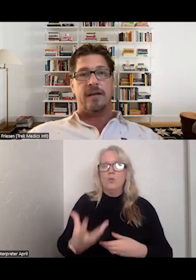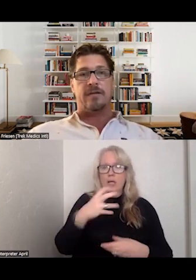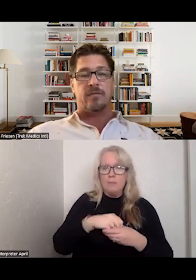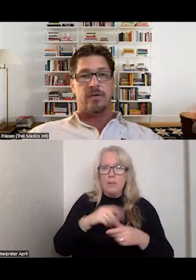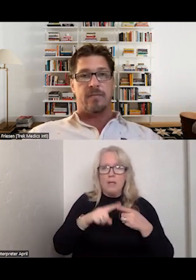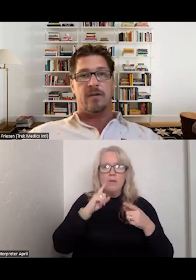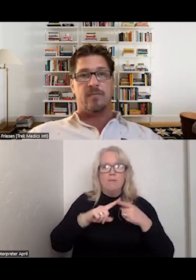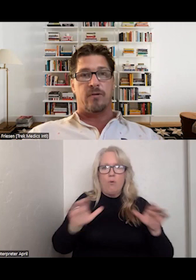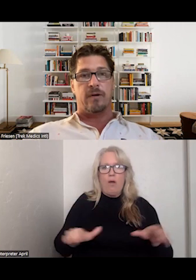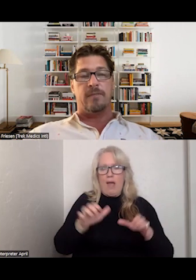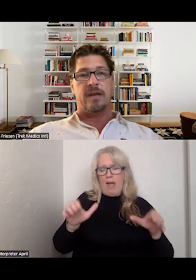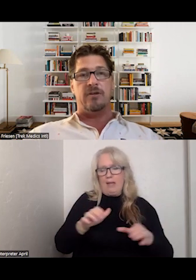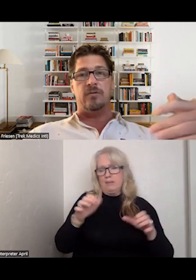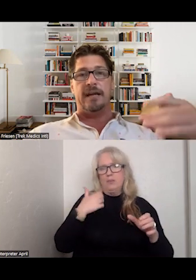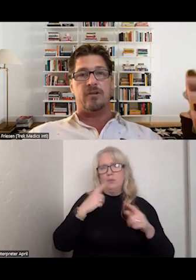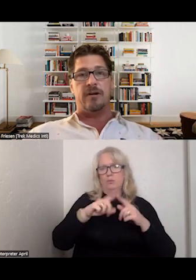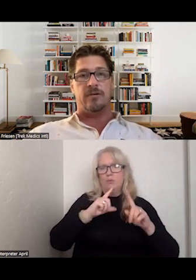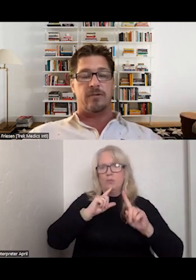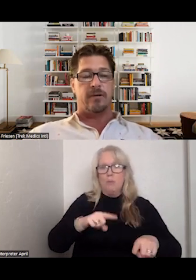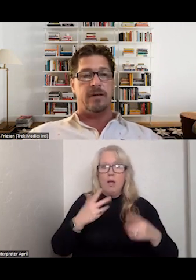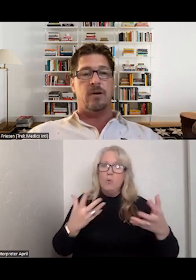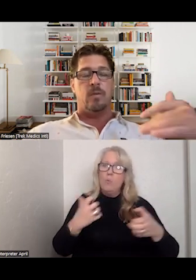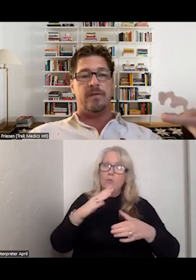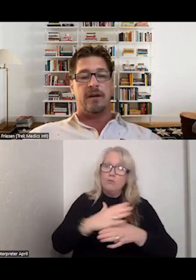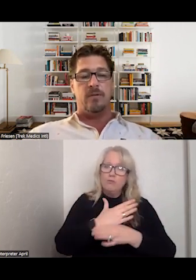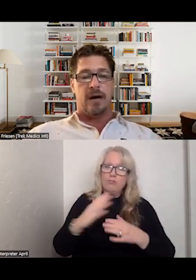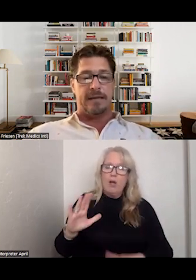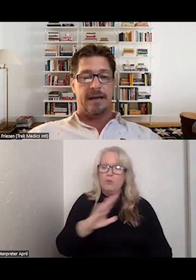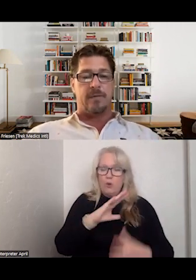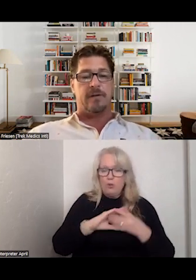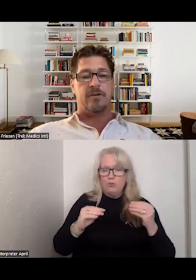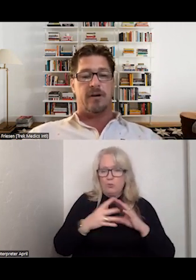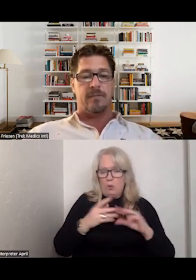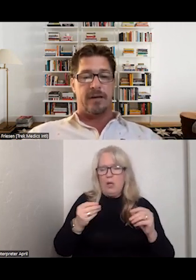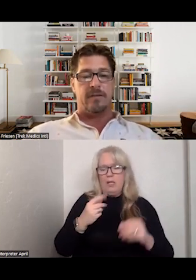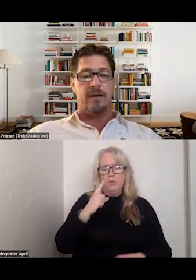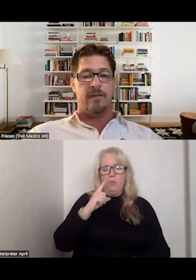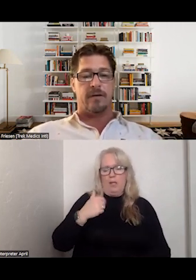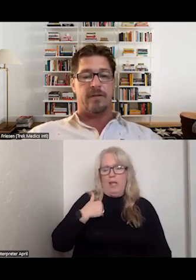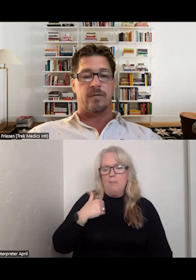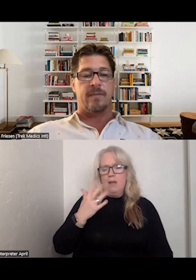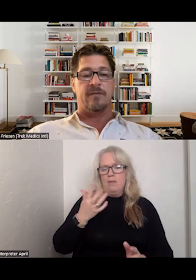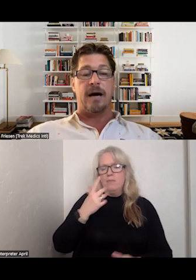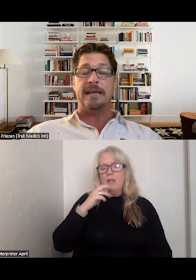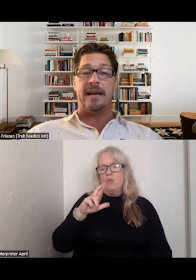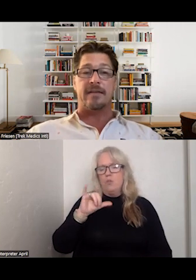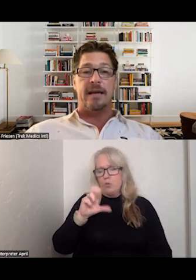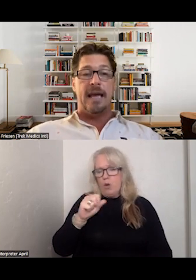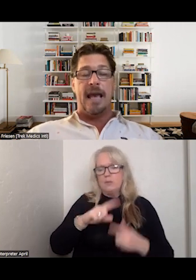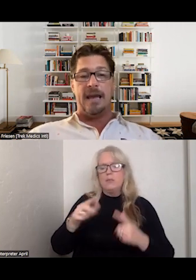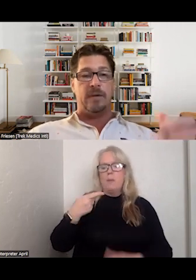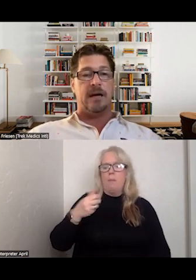active crisis response programs and you'd like to share your story, we've got a new podcast we've launched called the Crisis Response